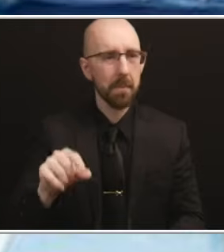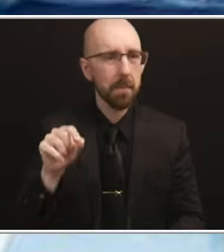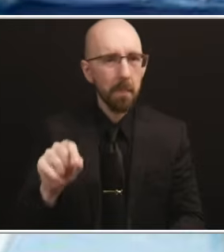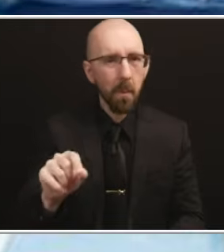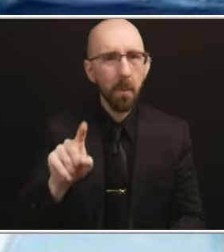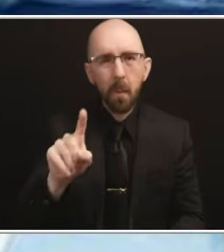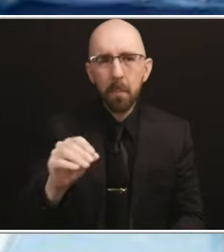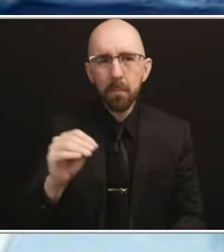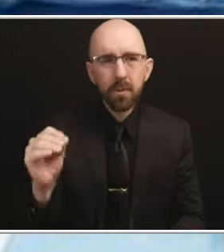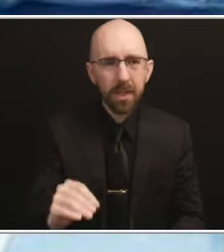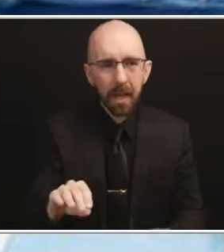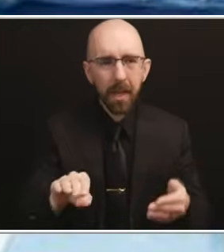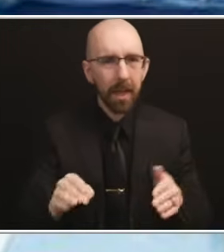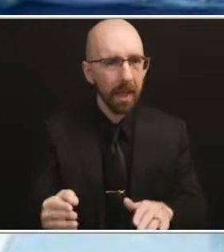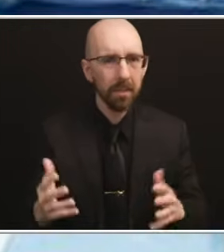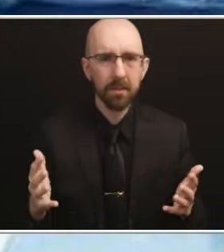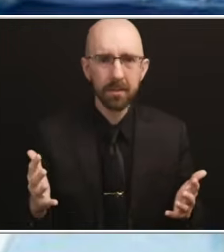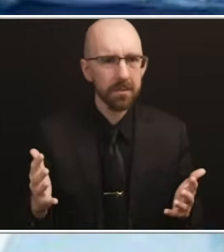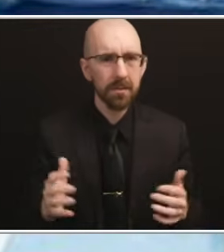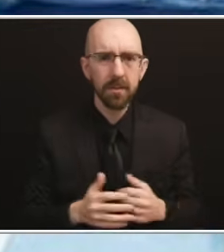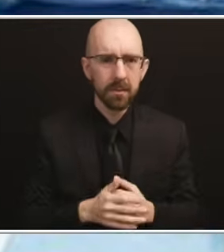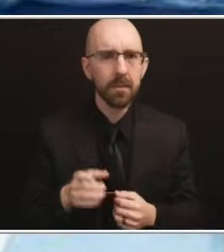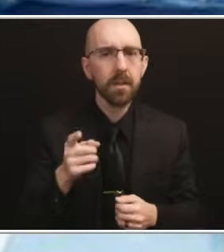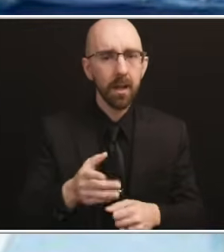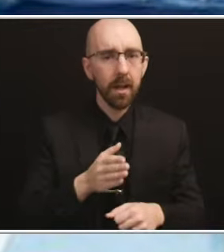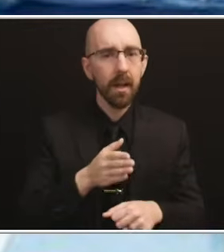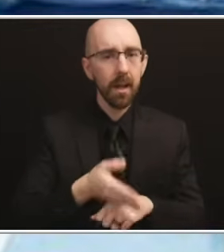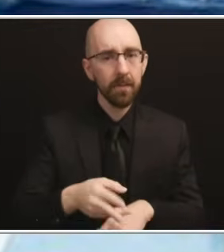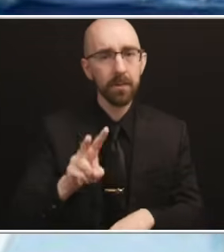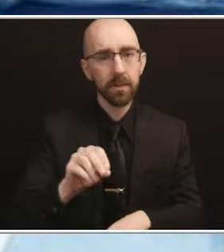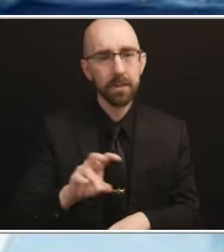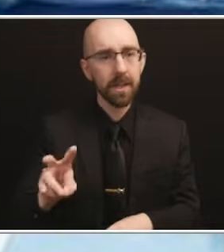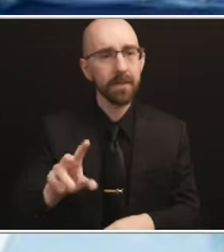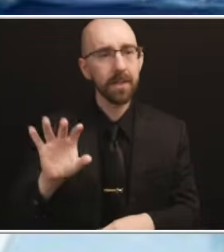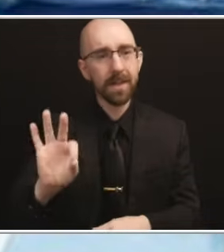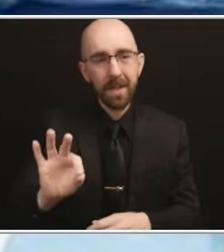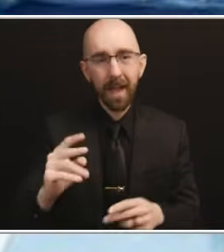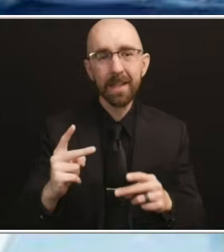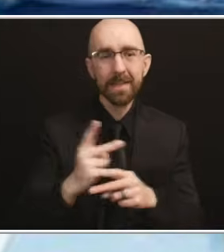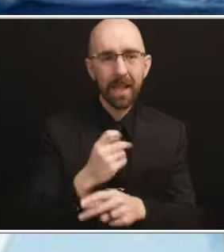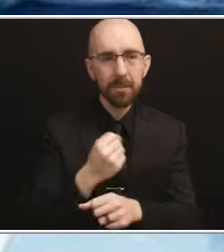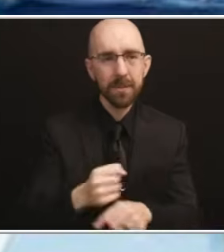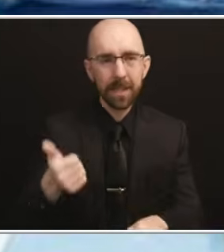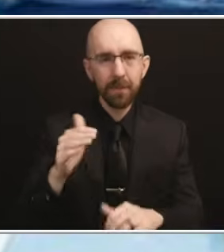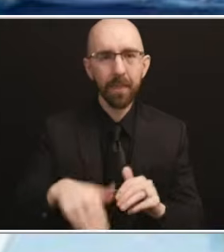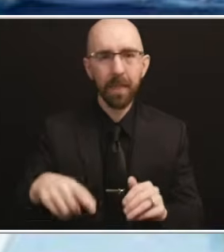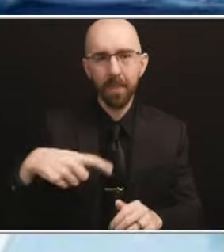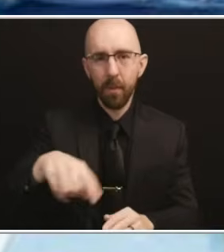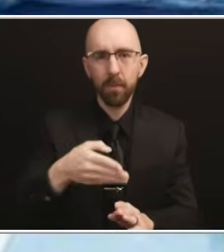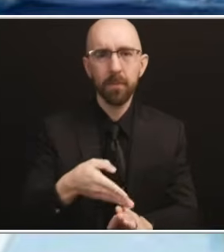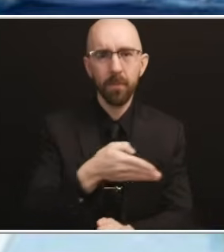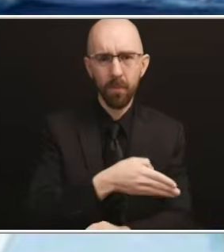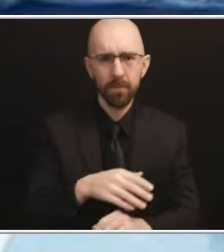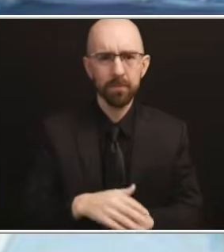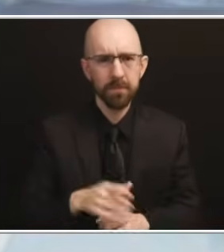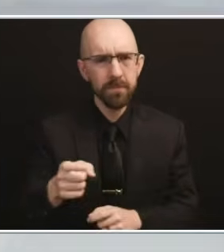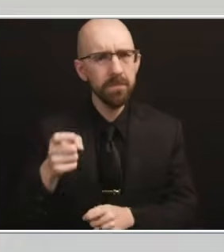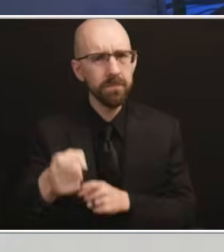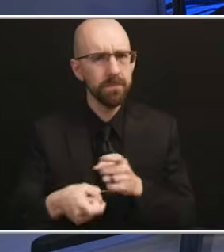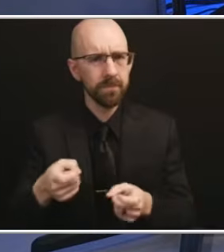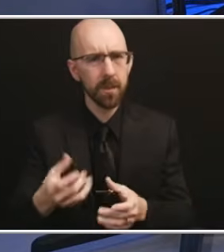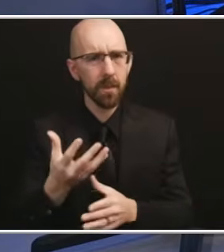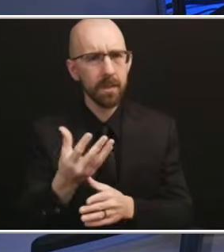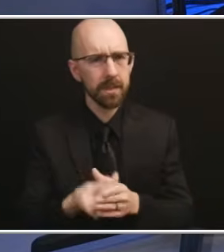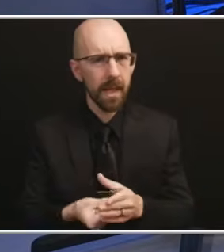determined donations made after 2007 were 9 times safer than those prior. Dr. King, donor deaths have dropped dramatically